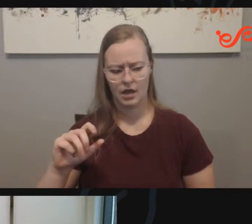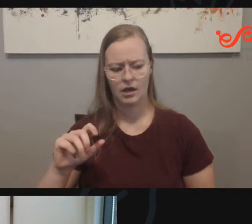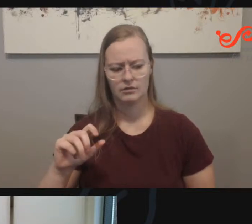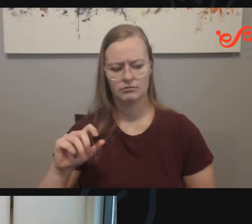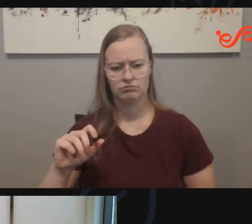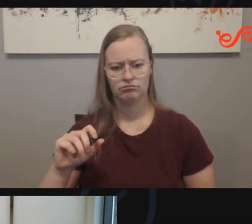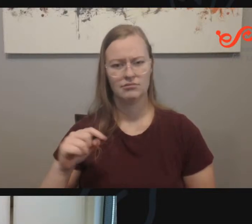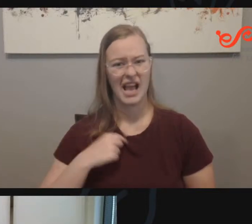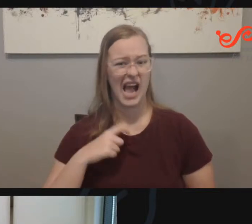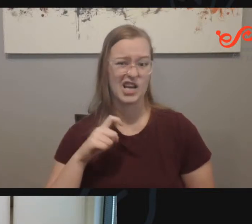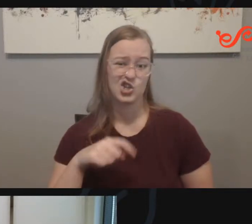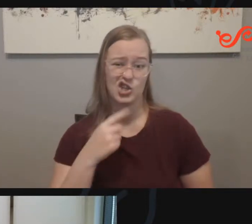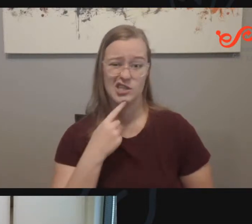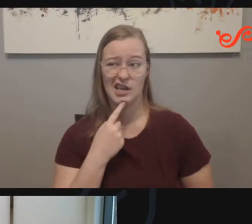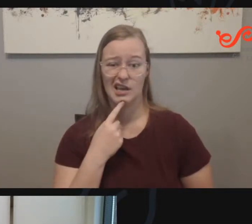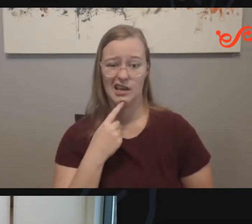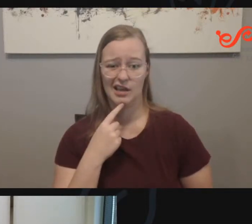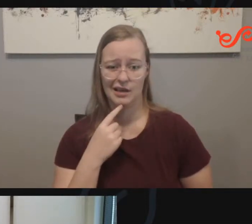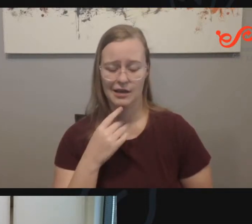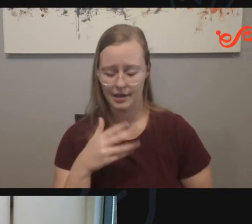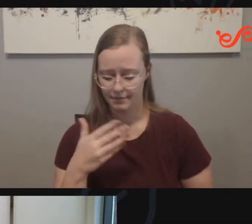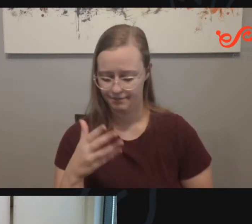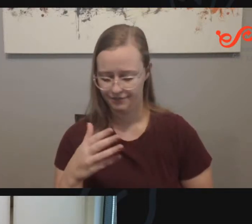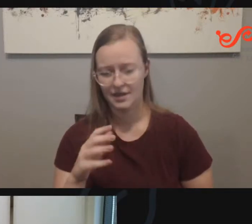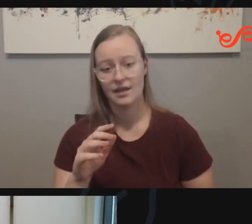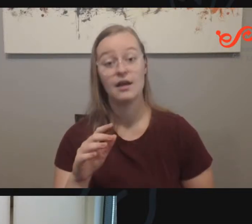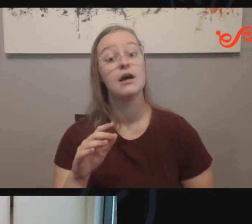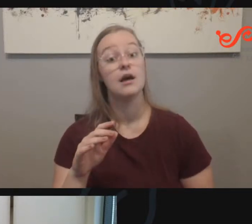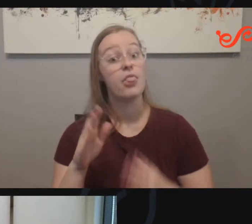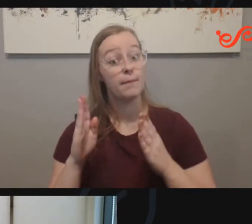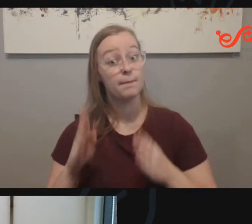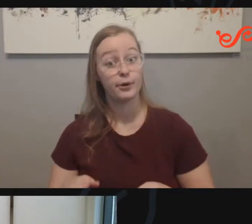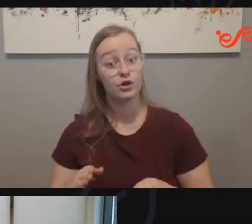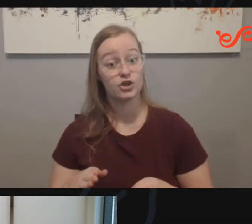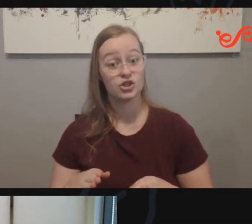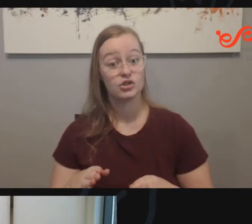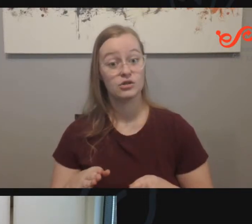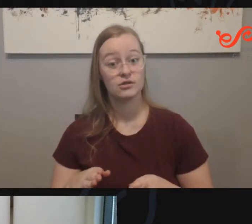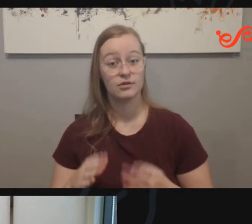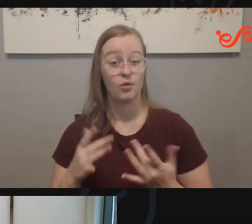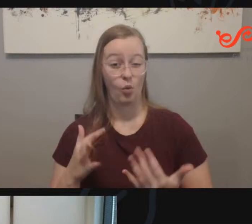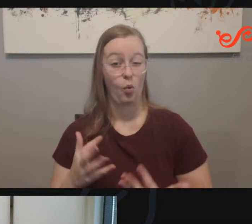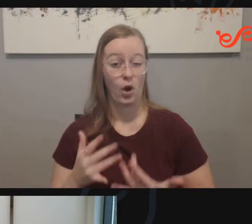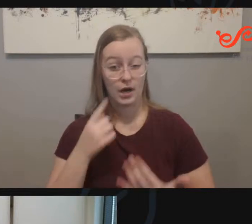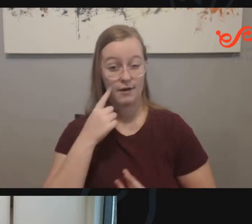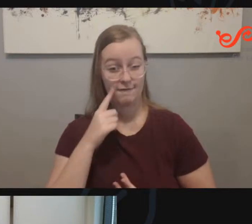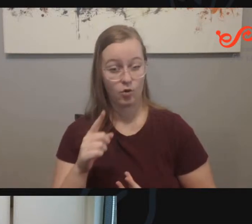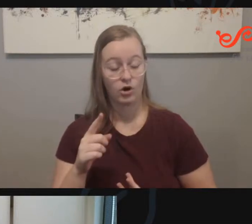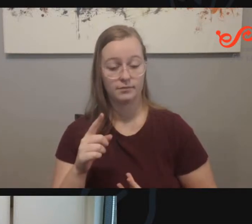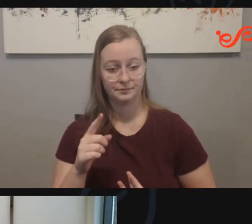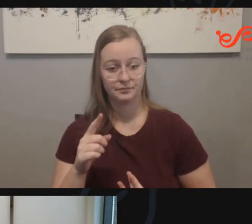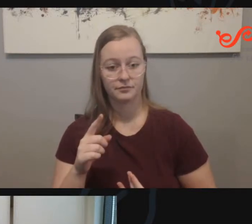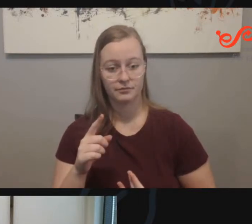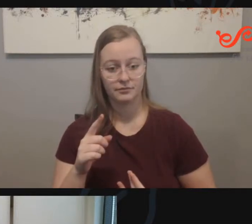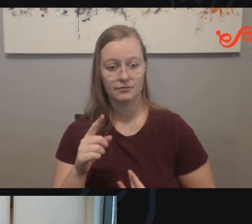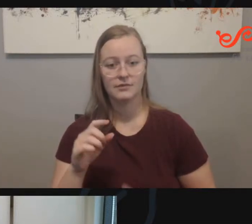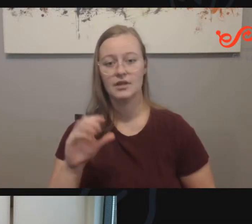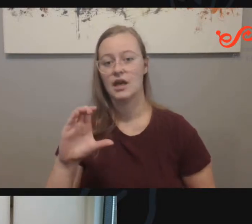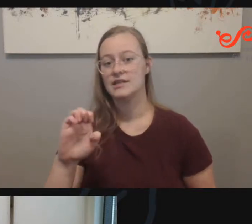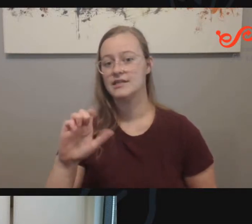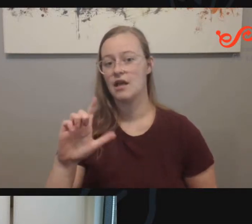I should say the person whose work we're waiting for is Celeste